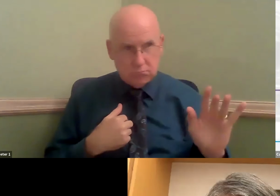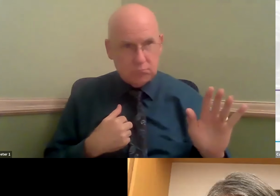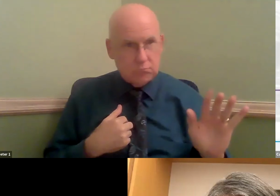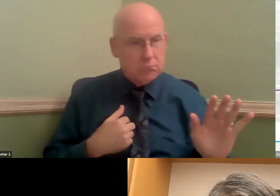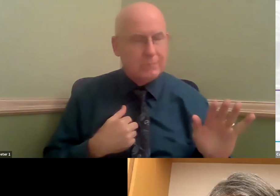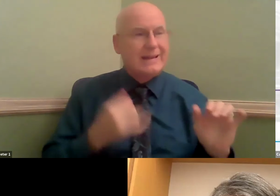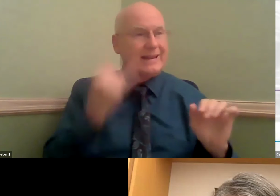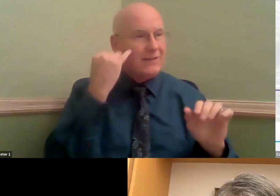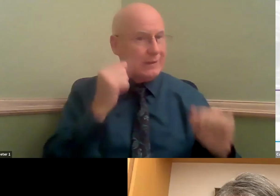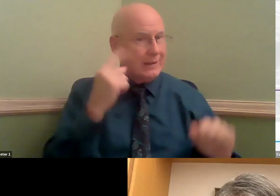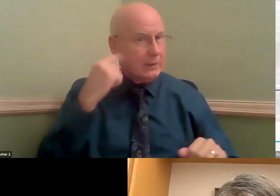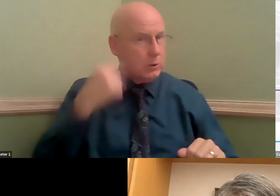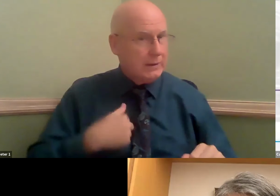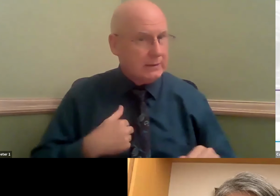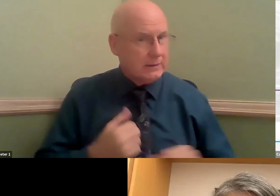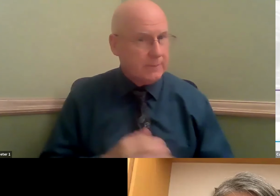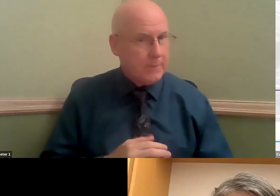If you can hear me.